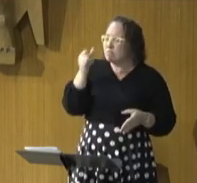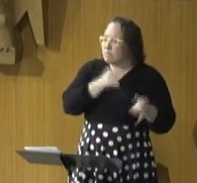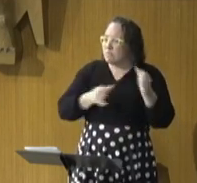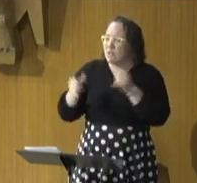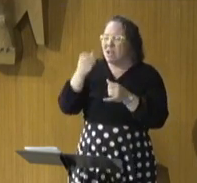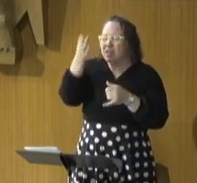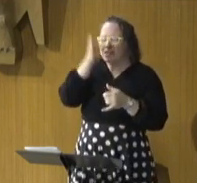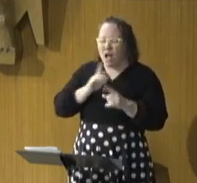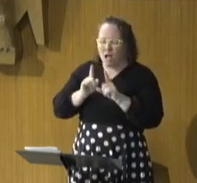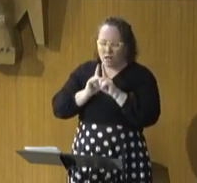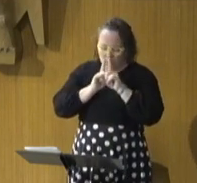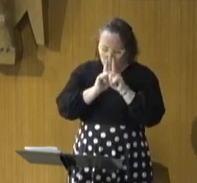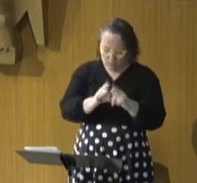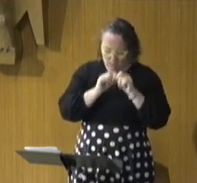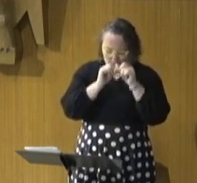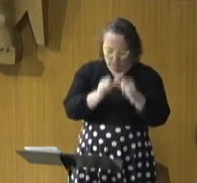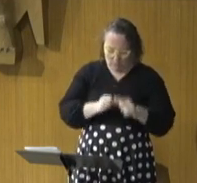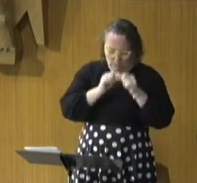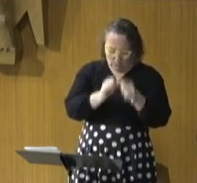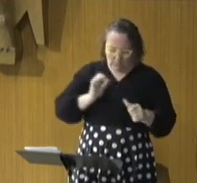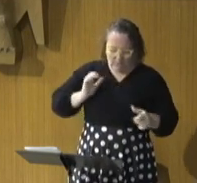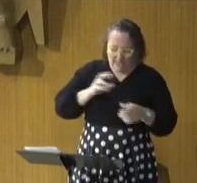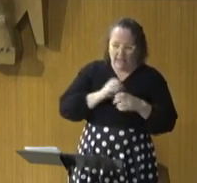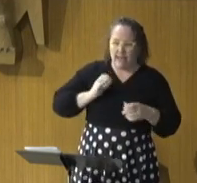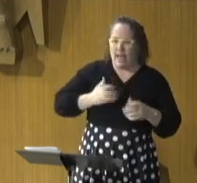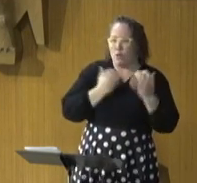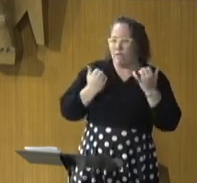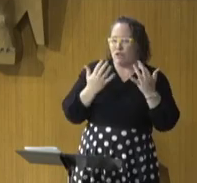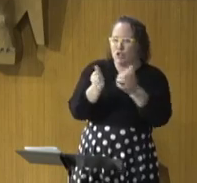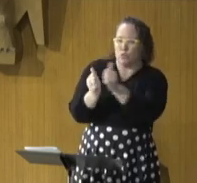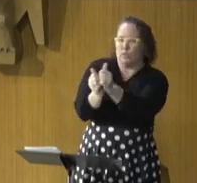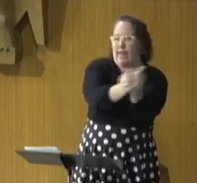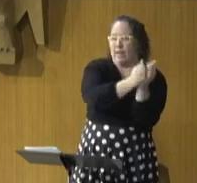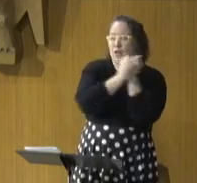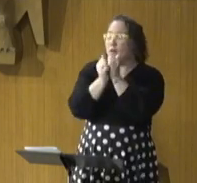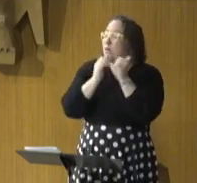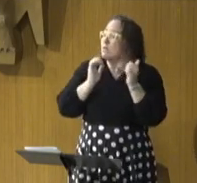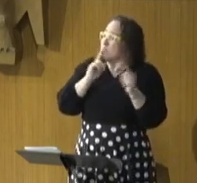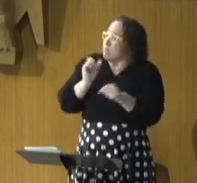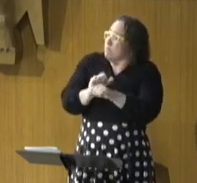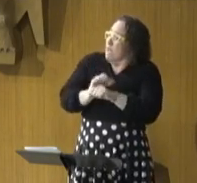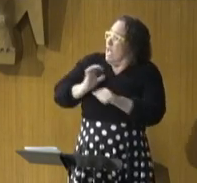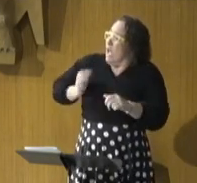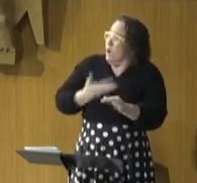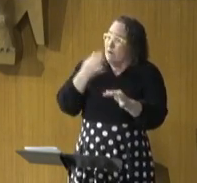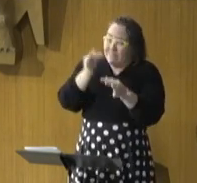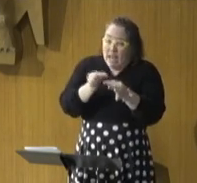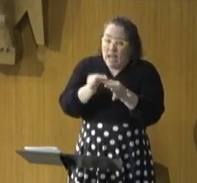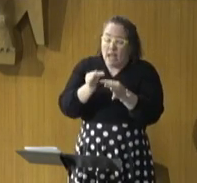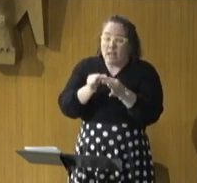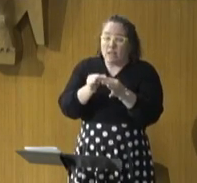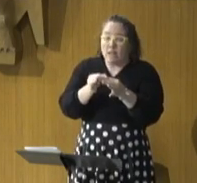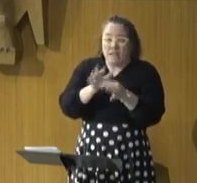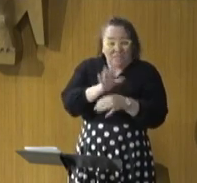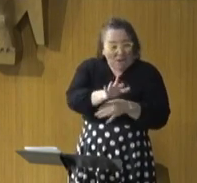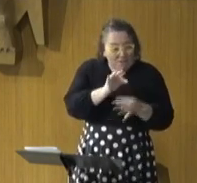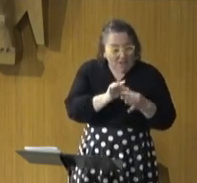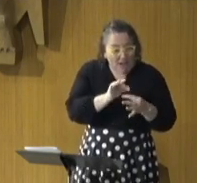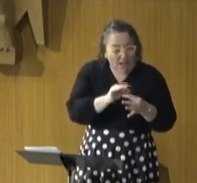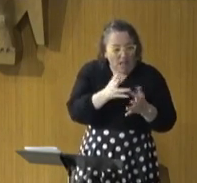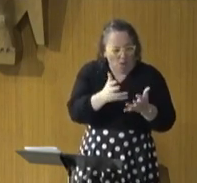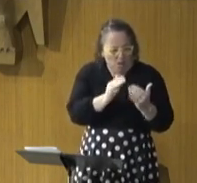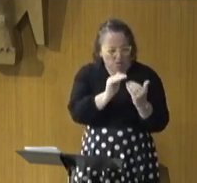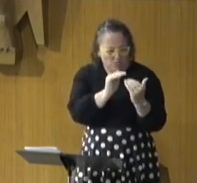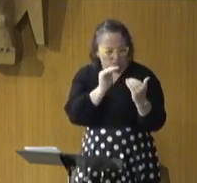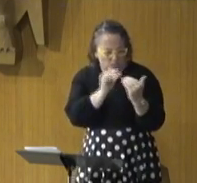inside of our furnaces as well. And as for their unwavering faith, well, I aspire to rise and